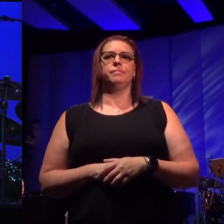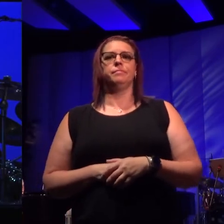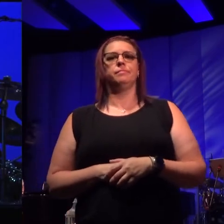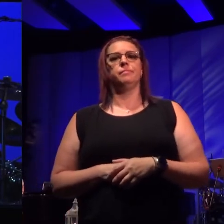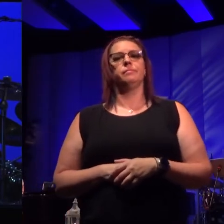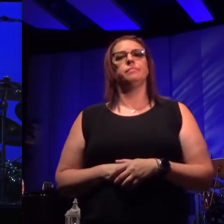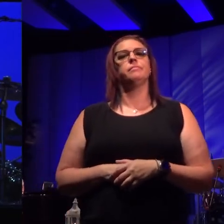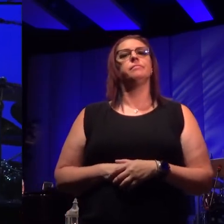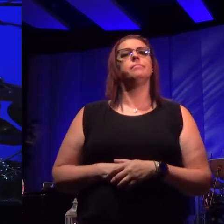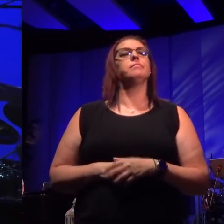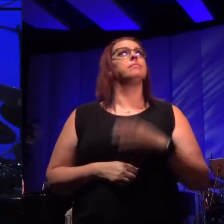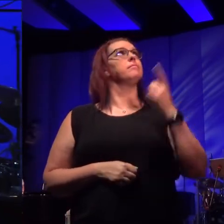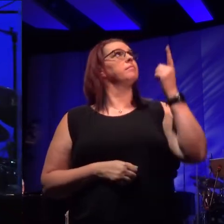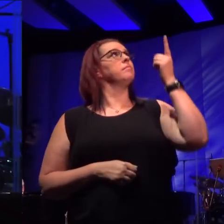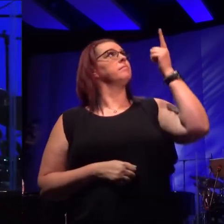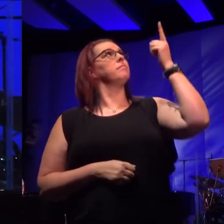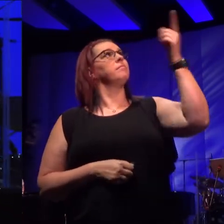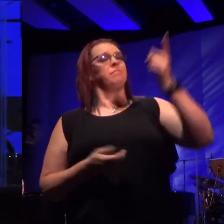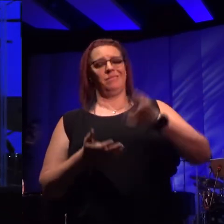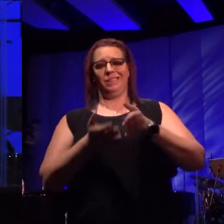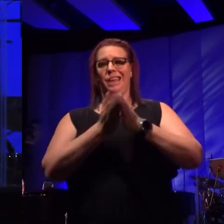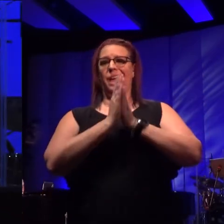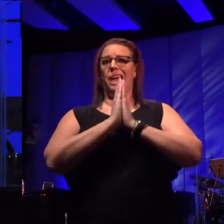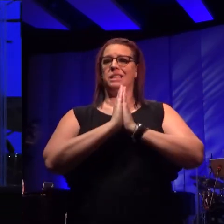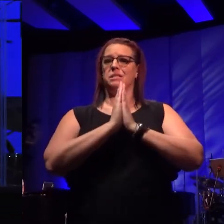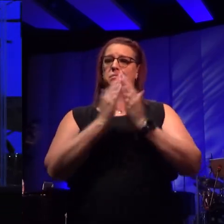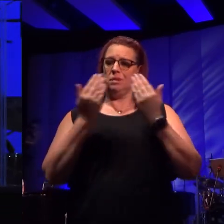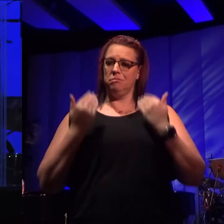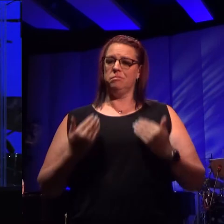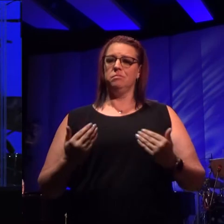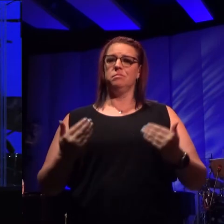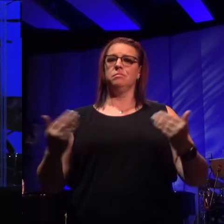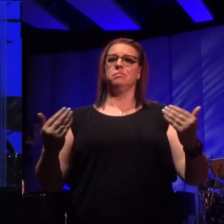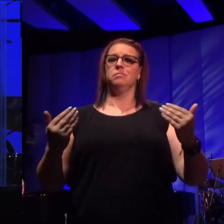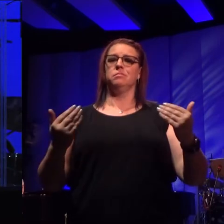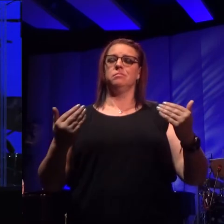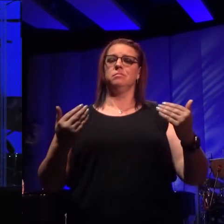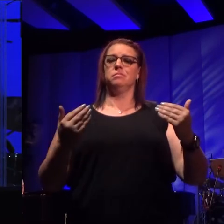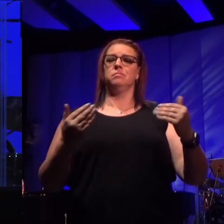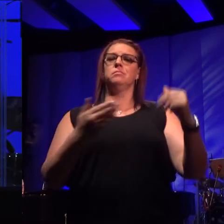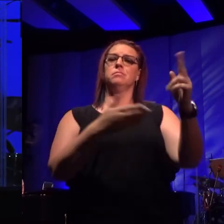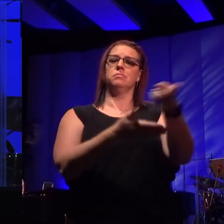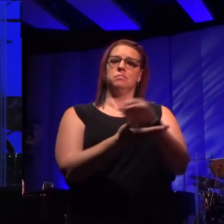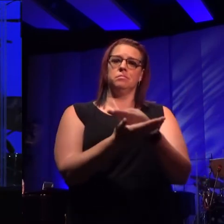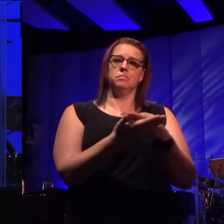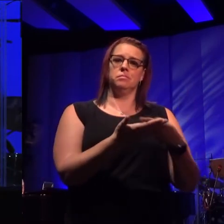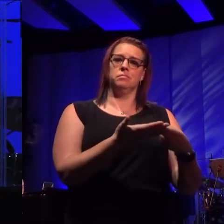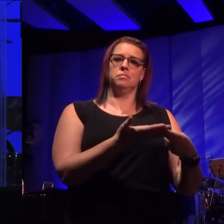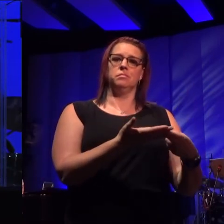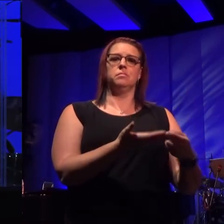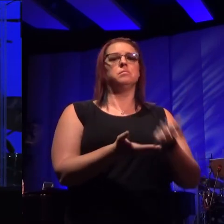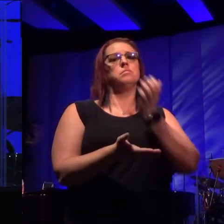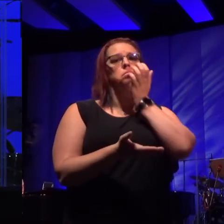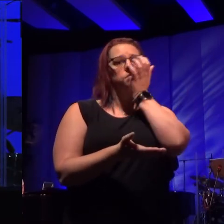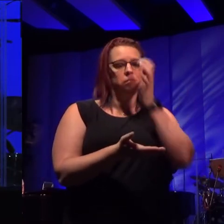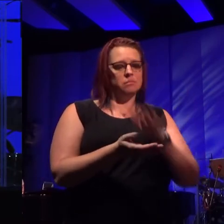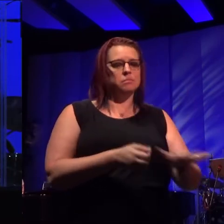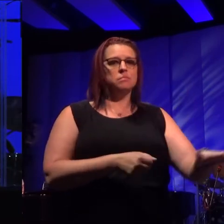He maketh me to lie down in green